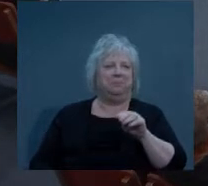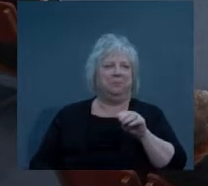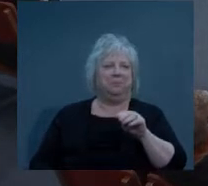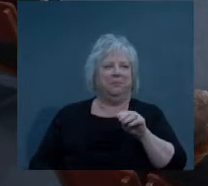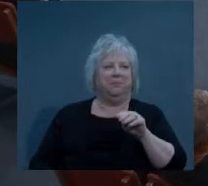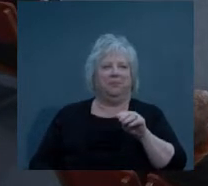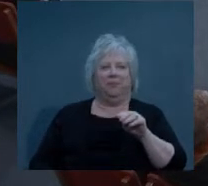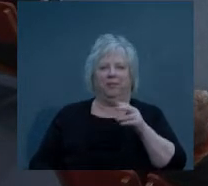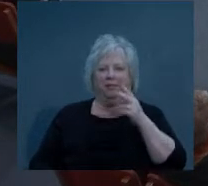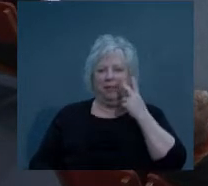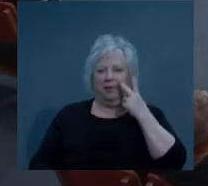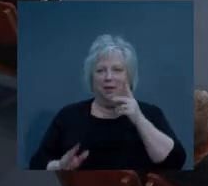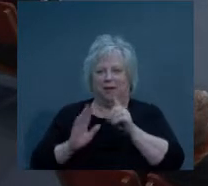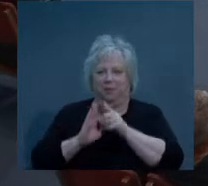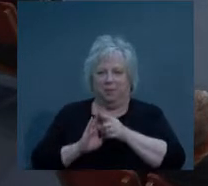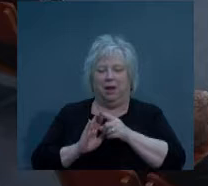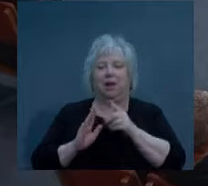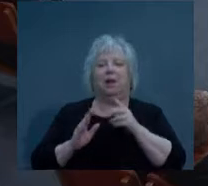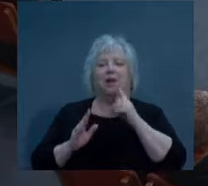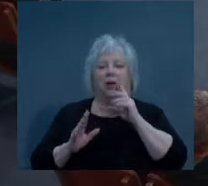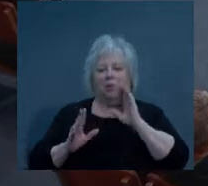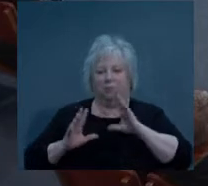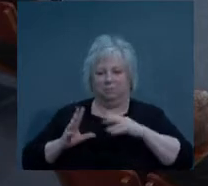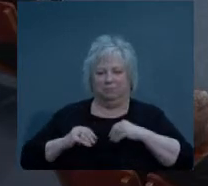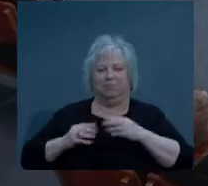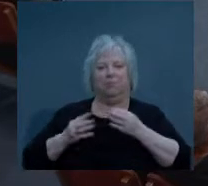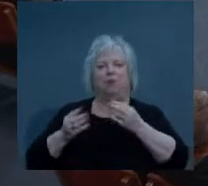You've seen the minutes. The motion for approval would be in order.